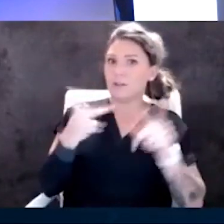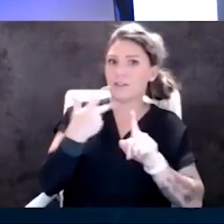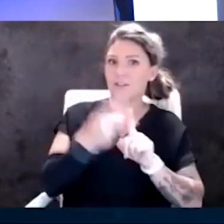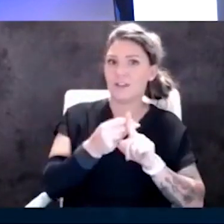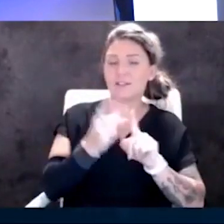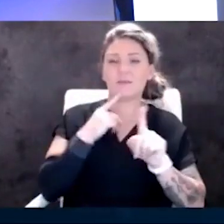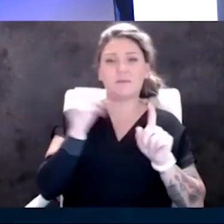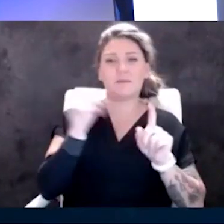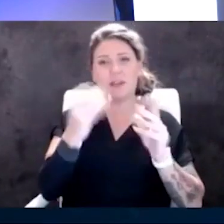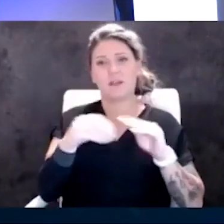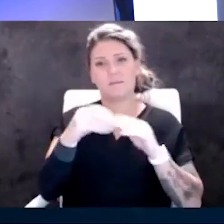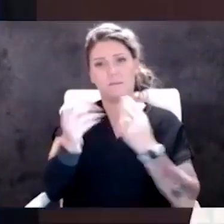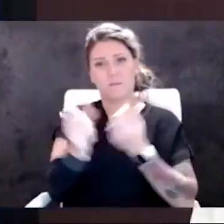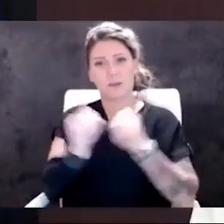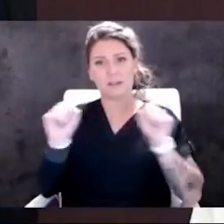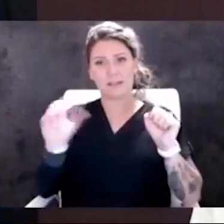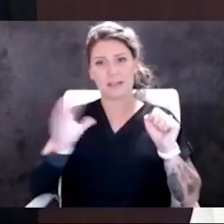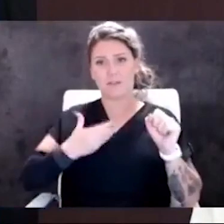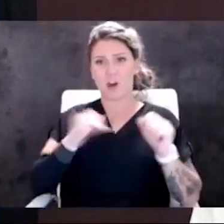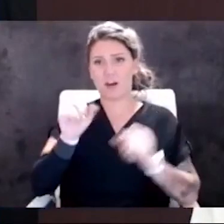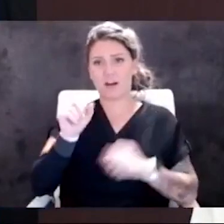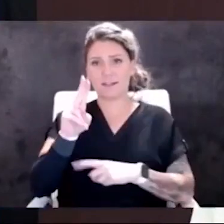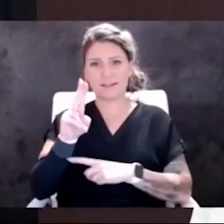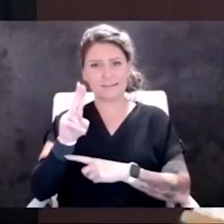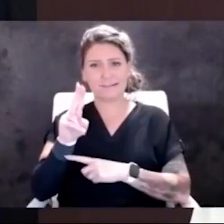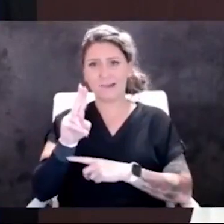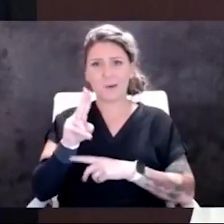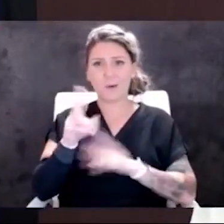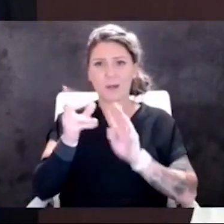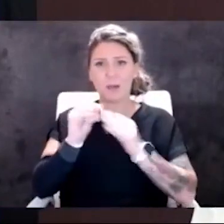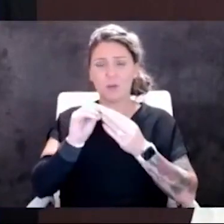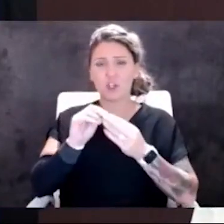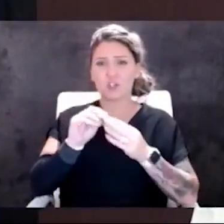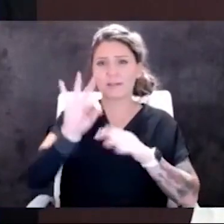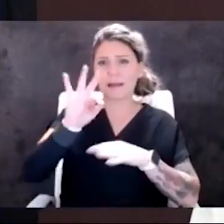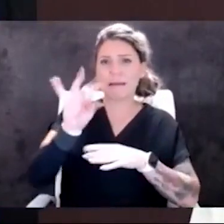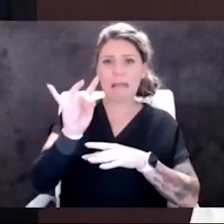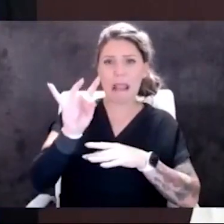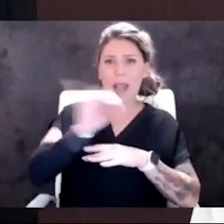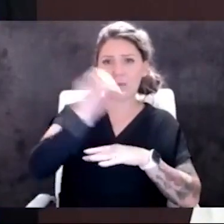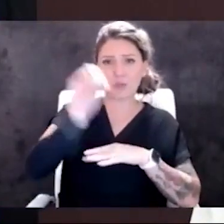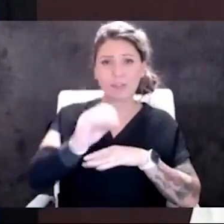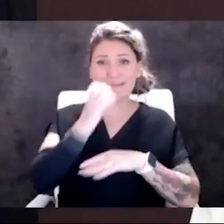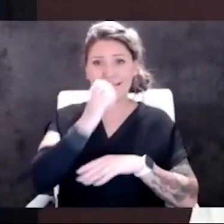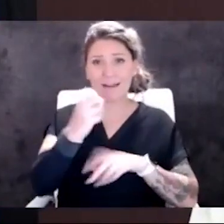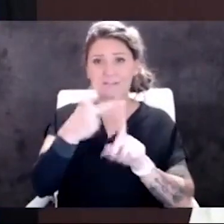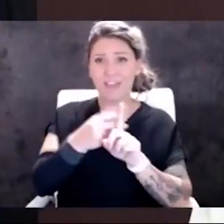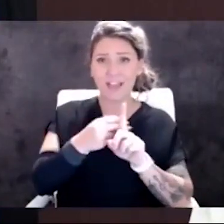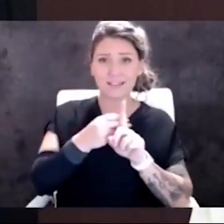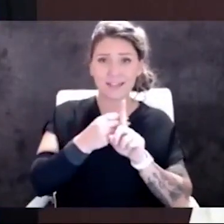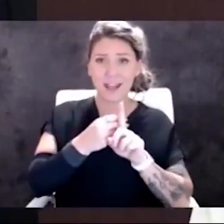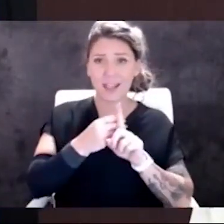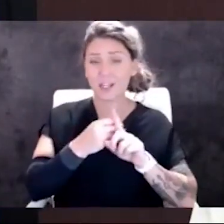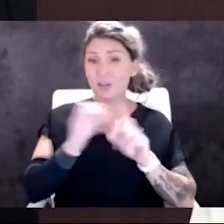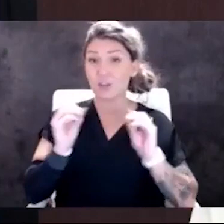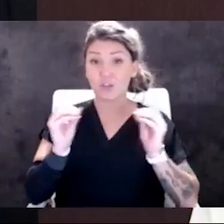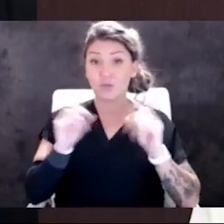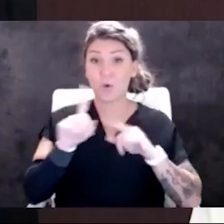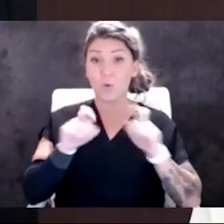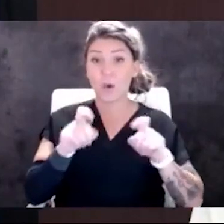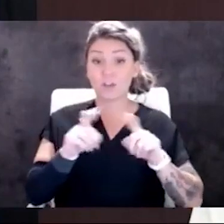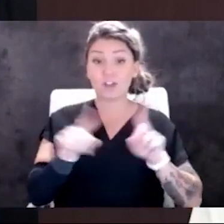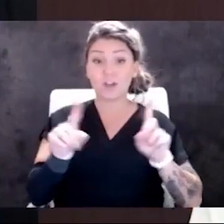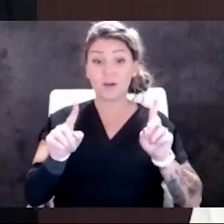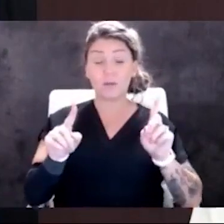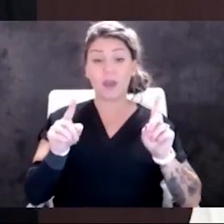know our ICU numbers are 98% positive are unvaccinated, so no question about that. But you can still